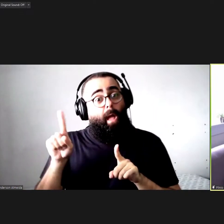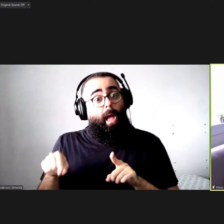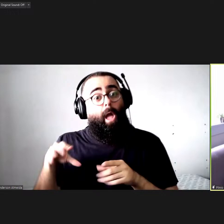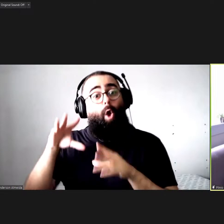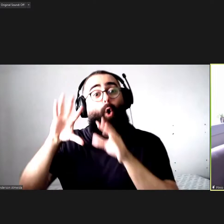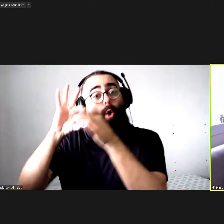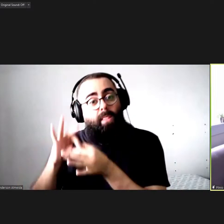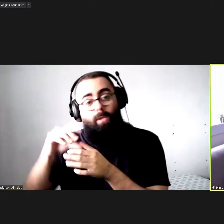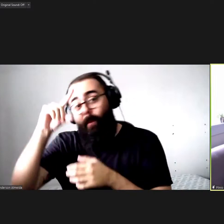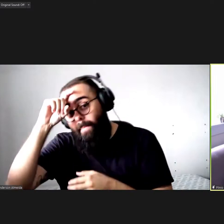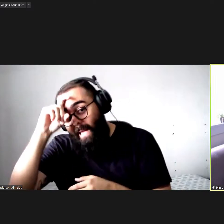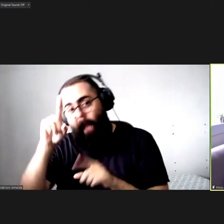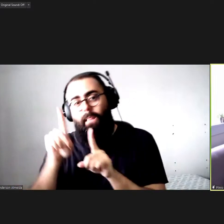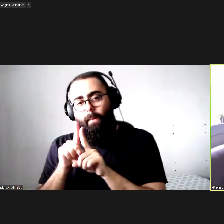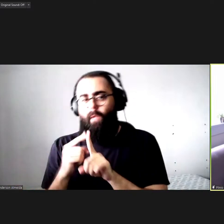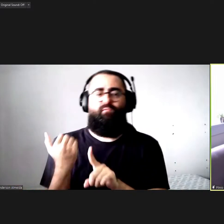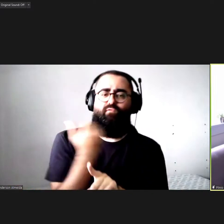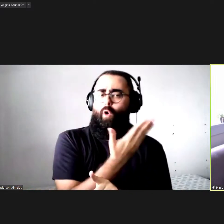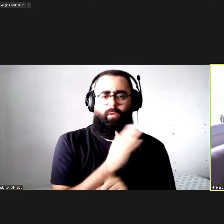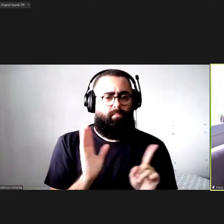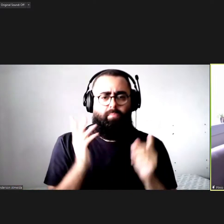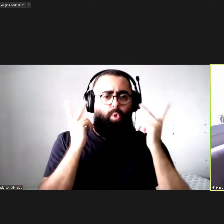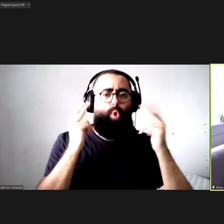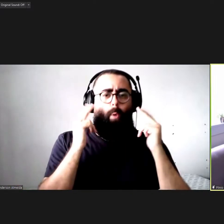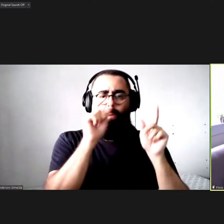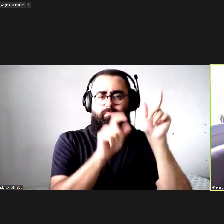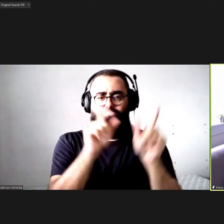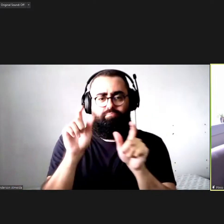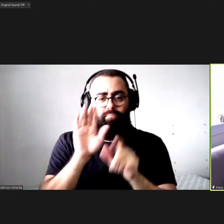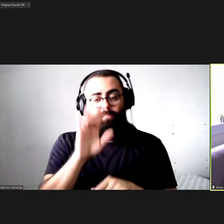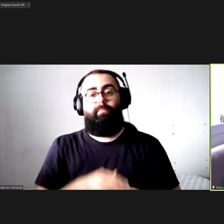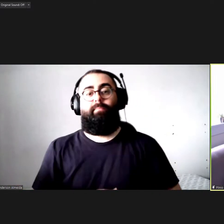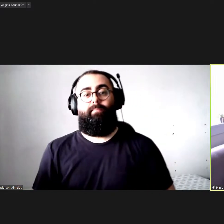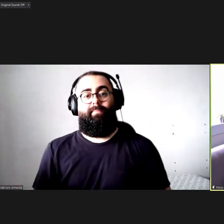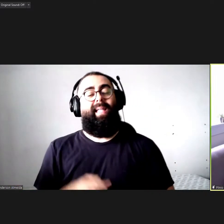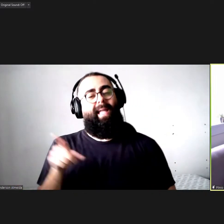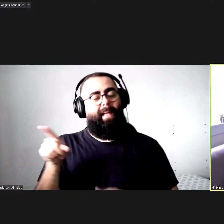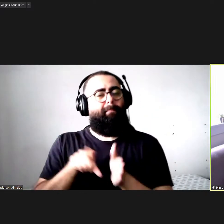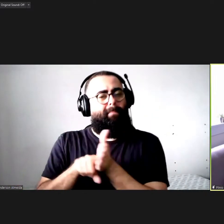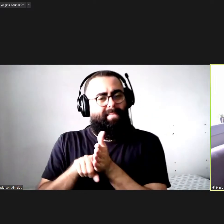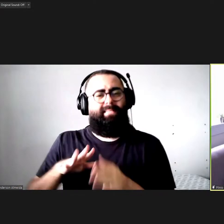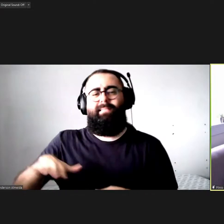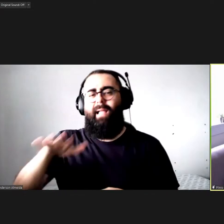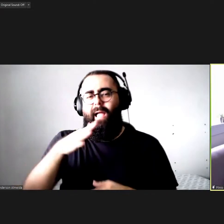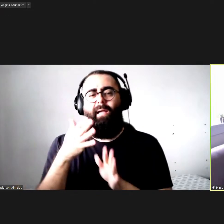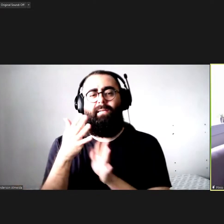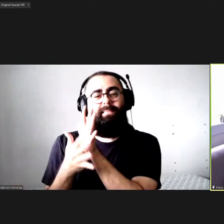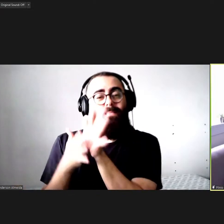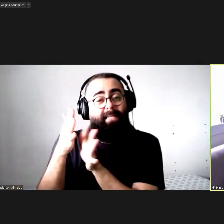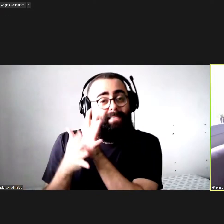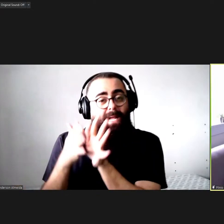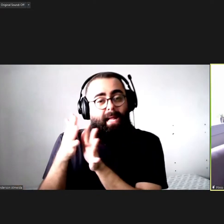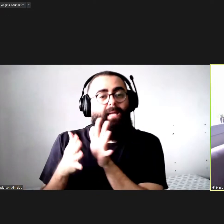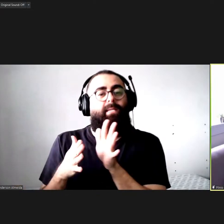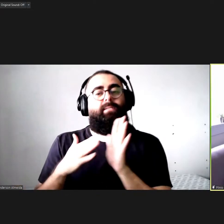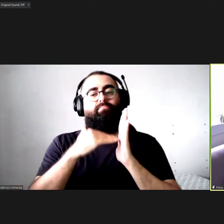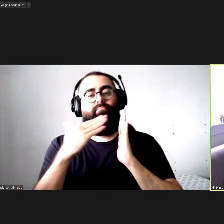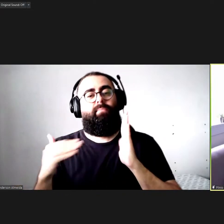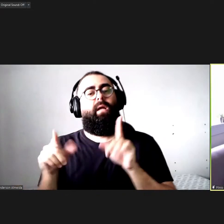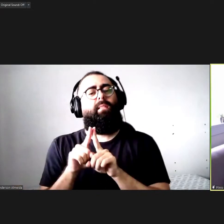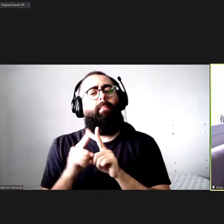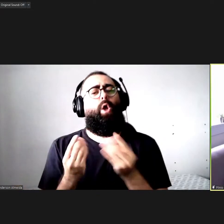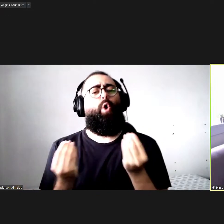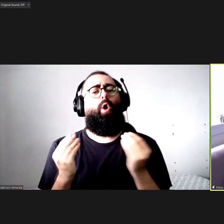populations. She's attempts to understand the structure of sign language, particularly as it relates to the phonetic and